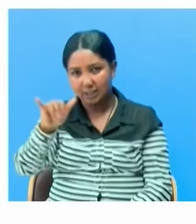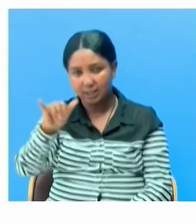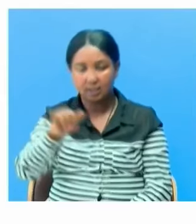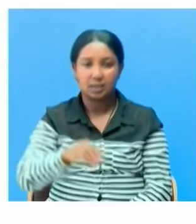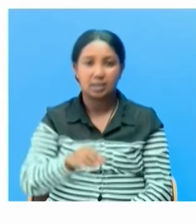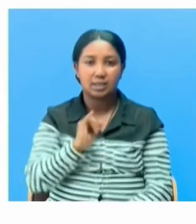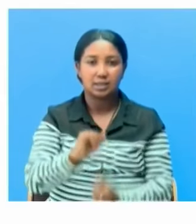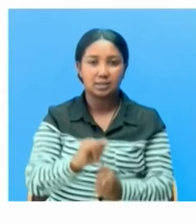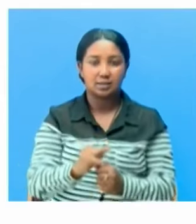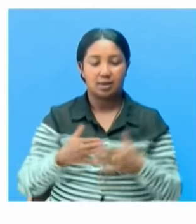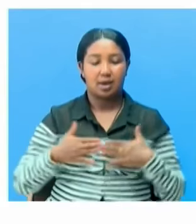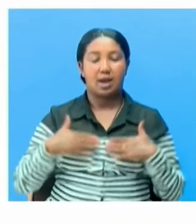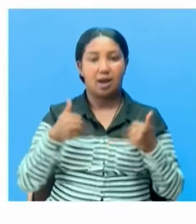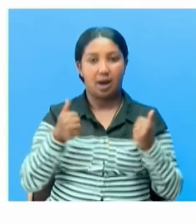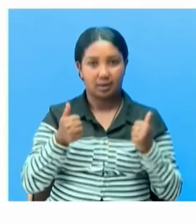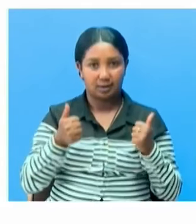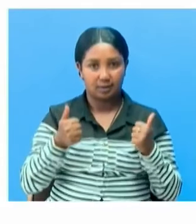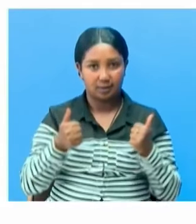is young.